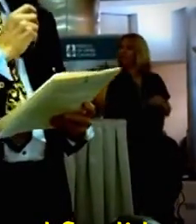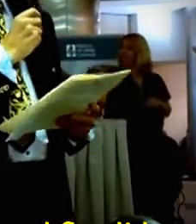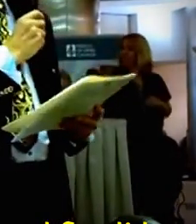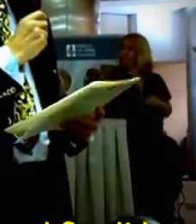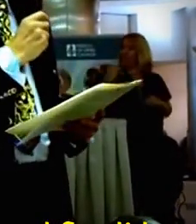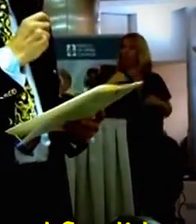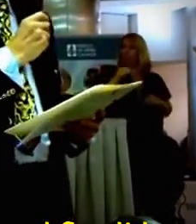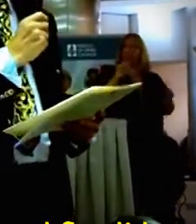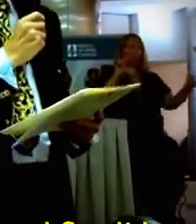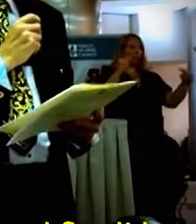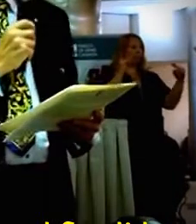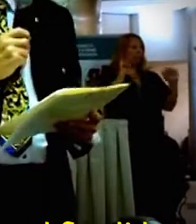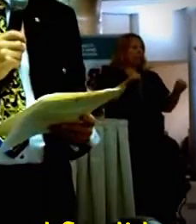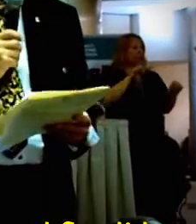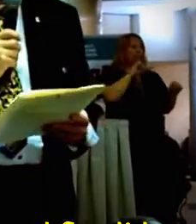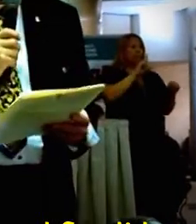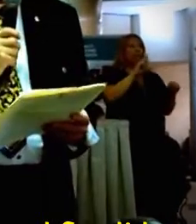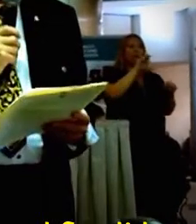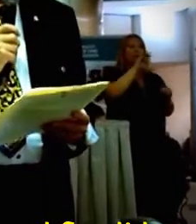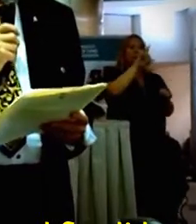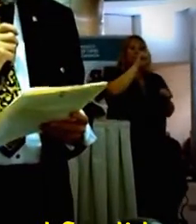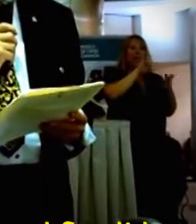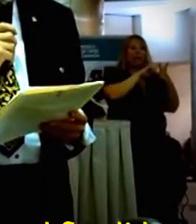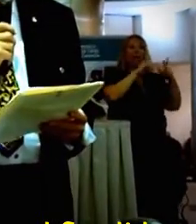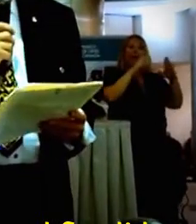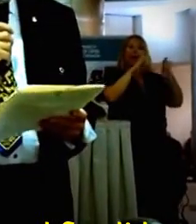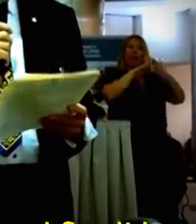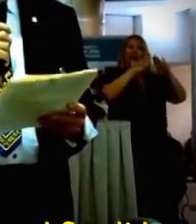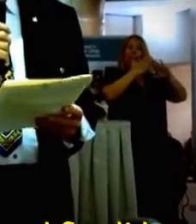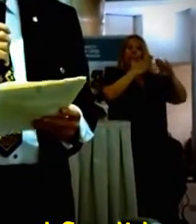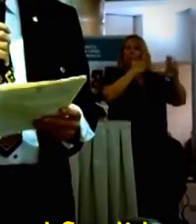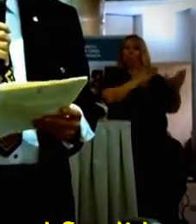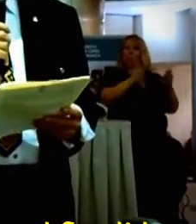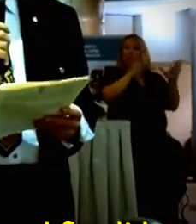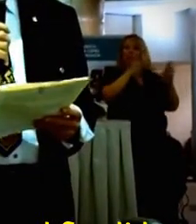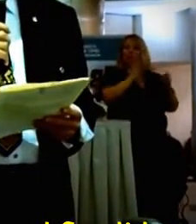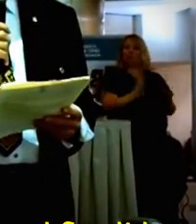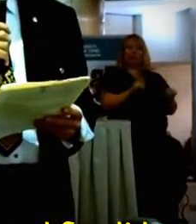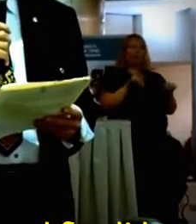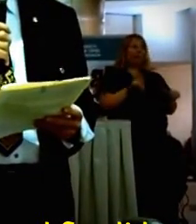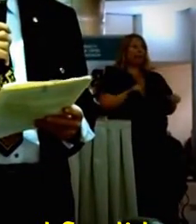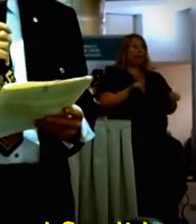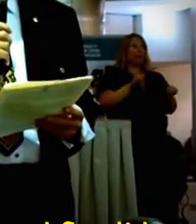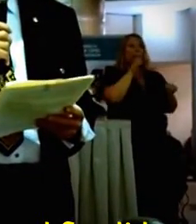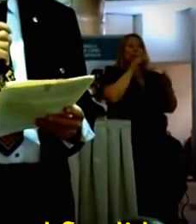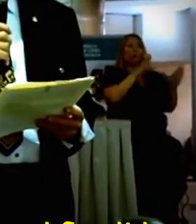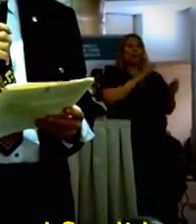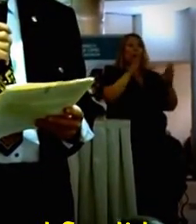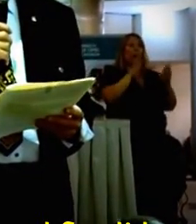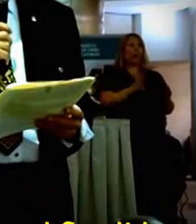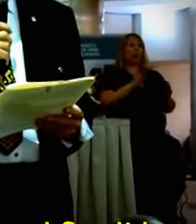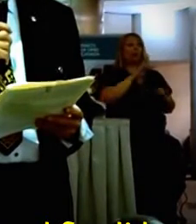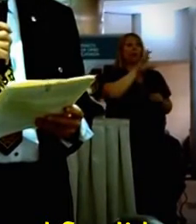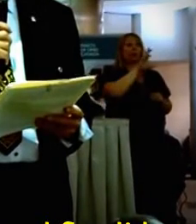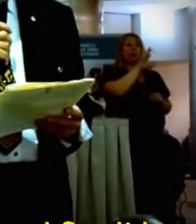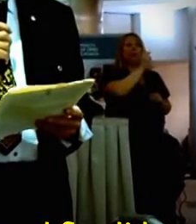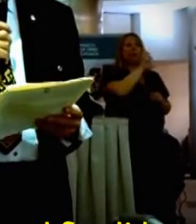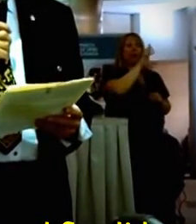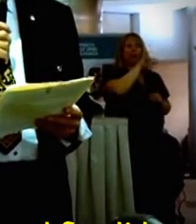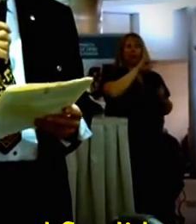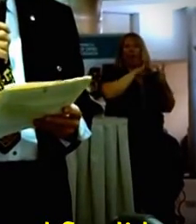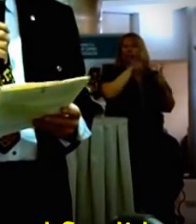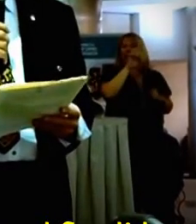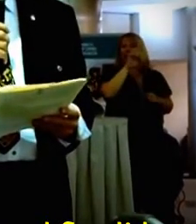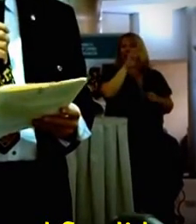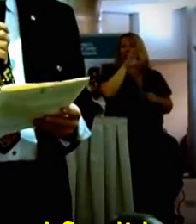media and Toronto organizers. The main organizers of this event, Mr. Gary Berlin and David Layton